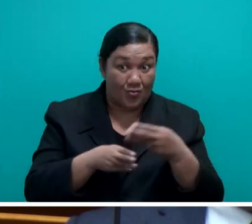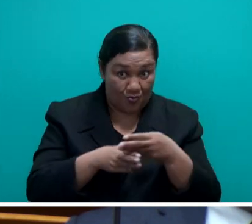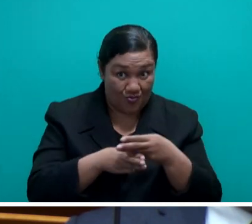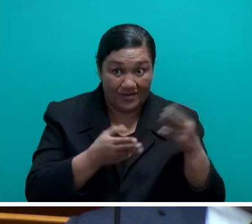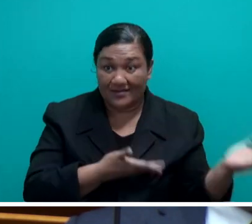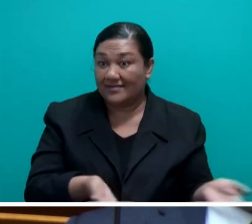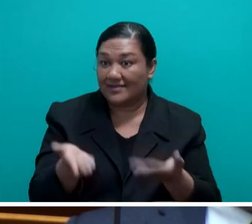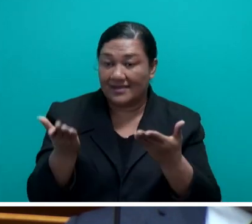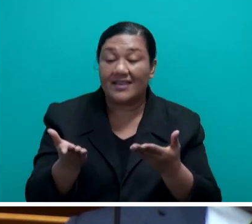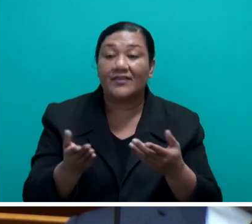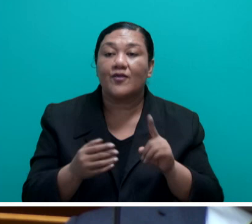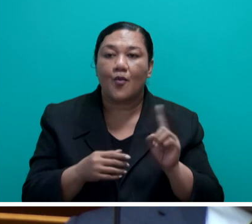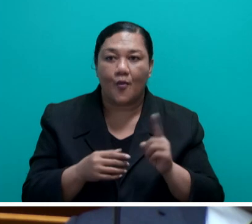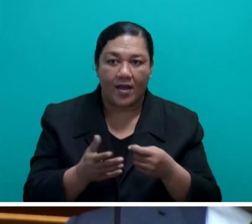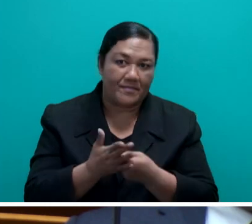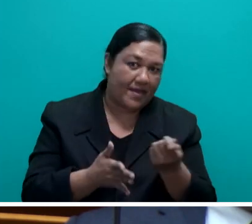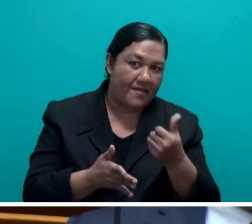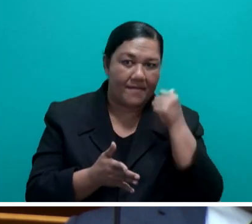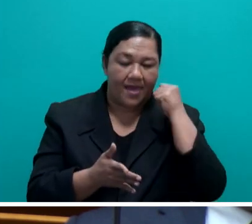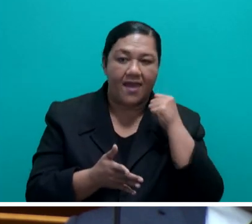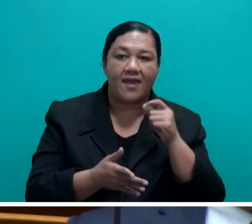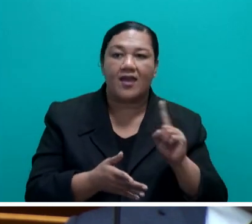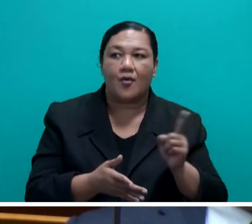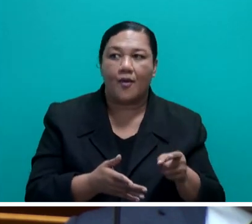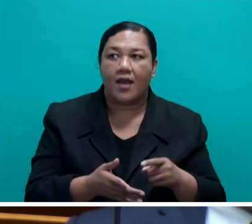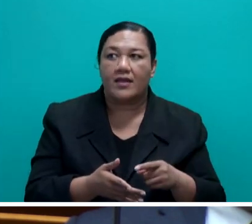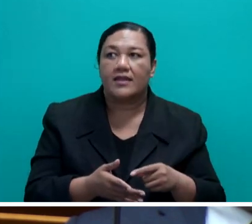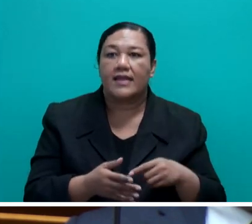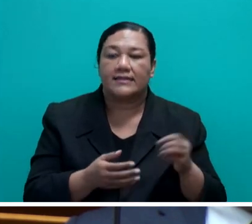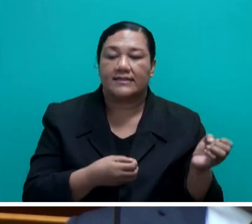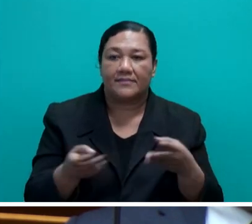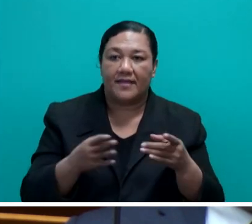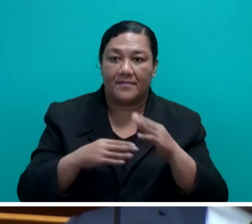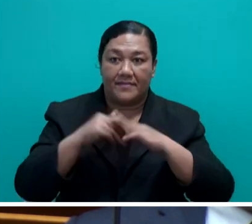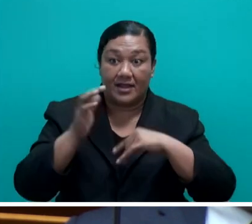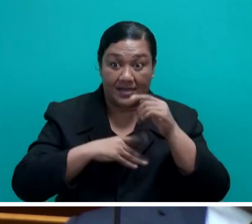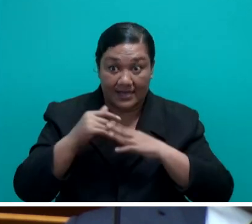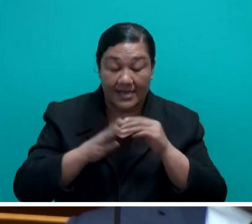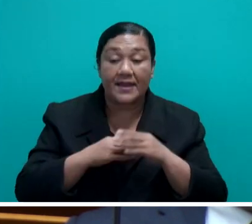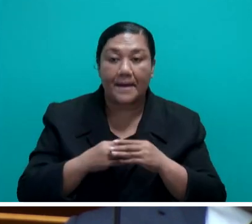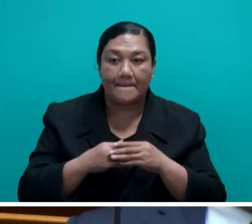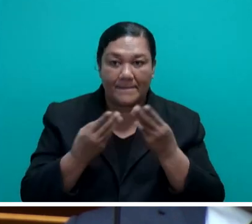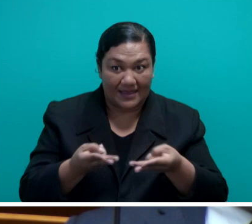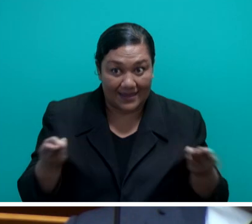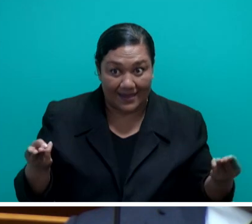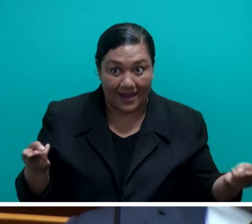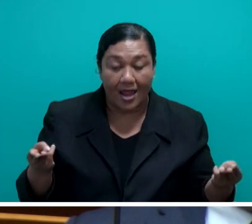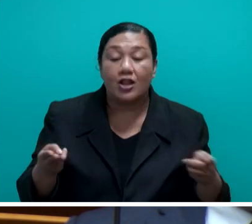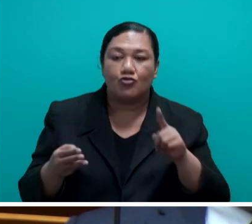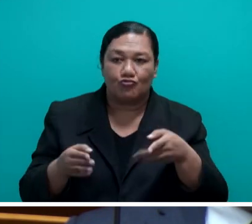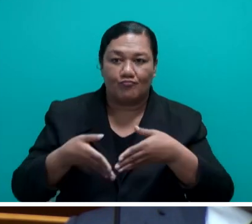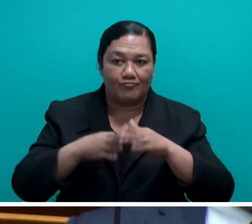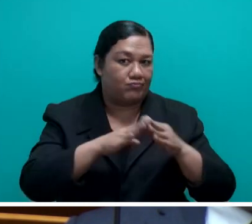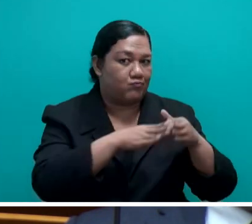Hold Limited will reimburse the value of the timber by supplying building materials to affected households. As of